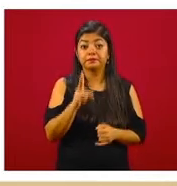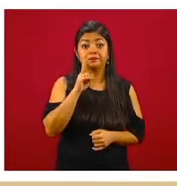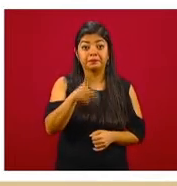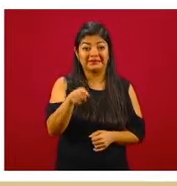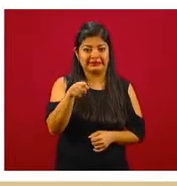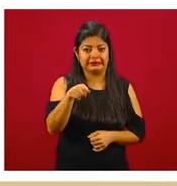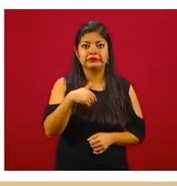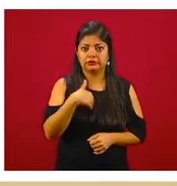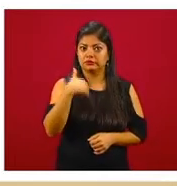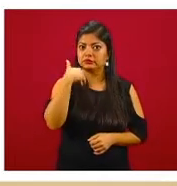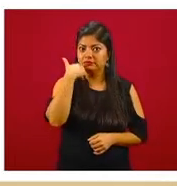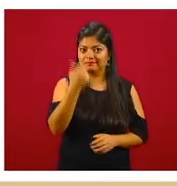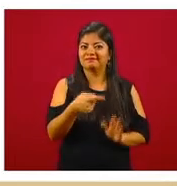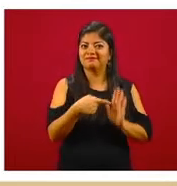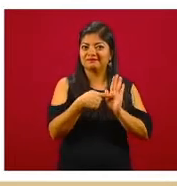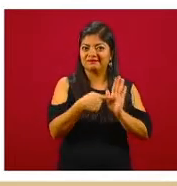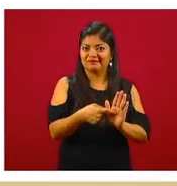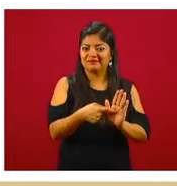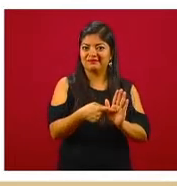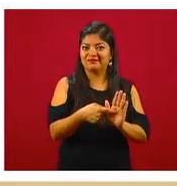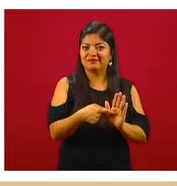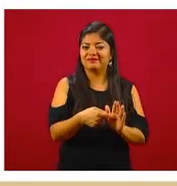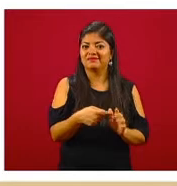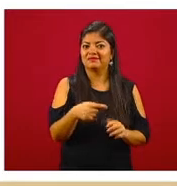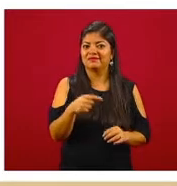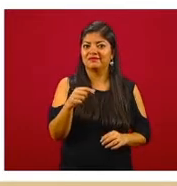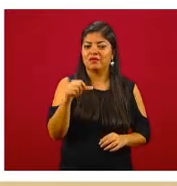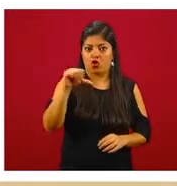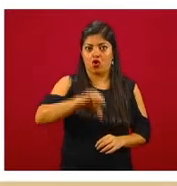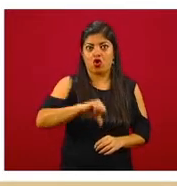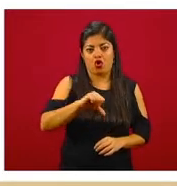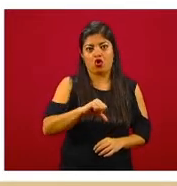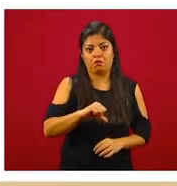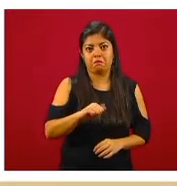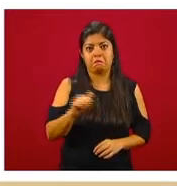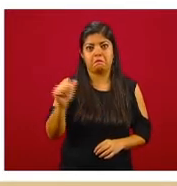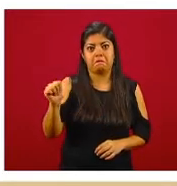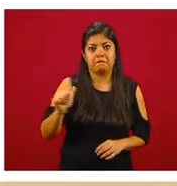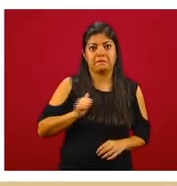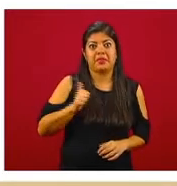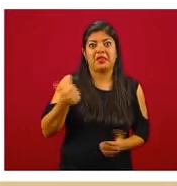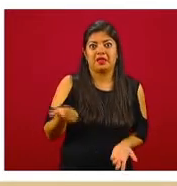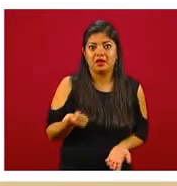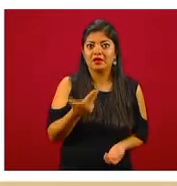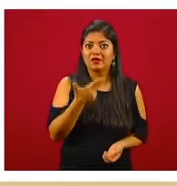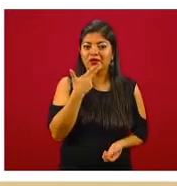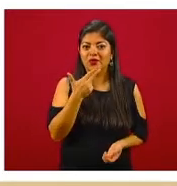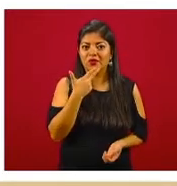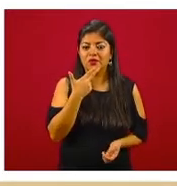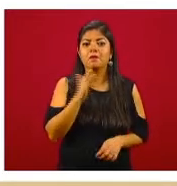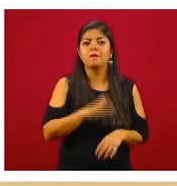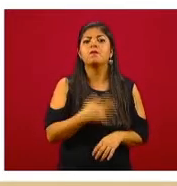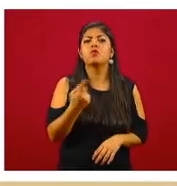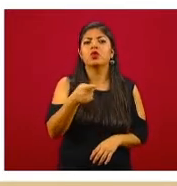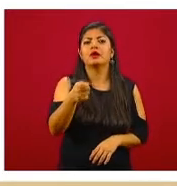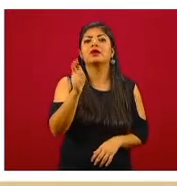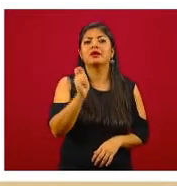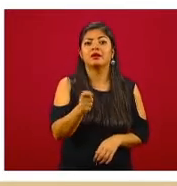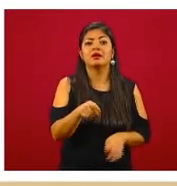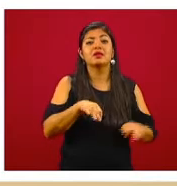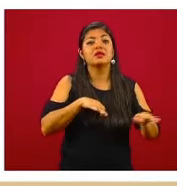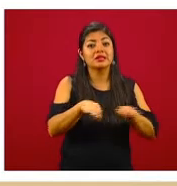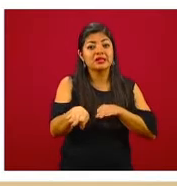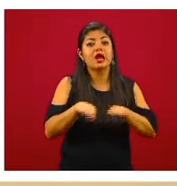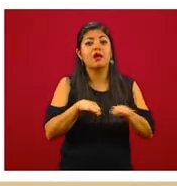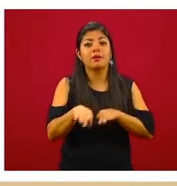la he querido And my poner last un par de días y statistic, I hoy think I creo que es want to una show you ocasión útil porque for a couple of esto es days now, parte del and I trabajo